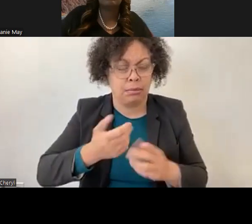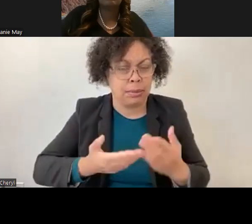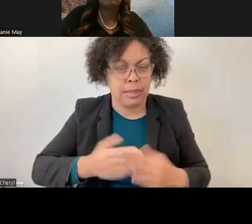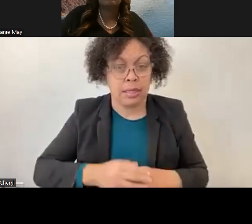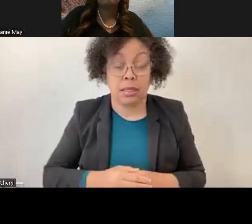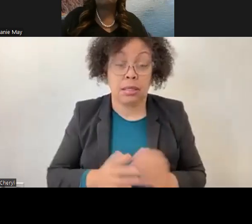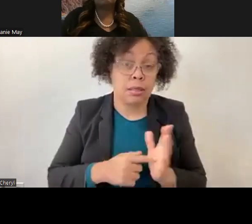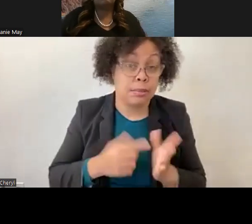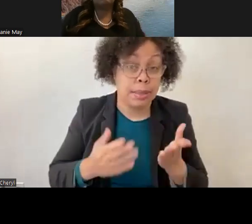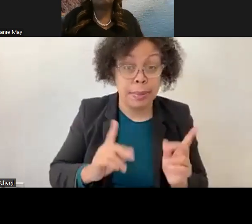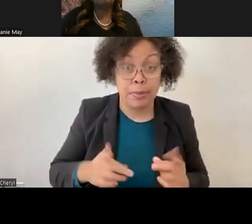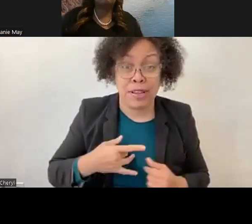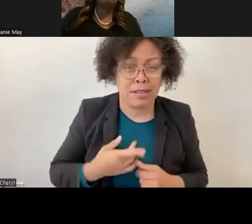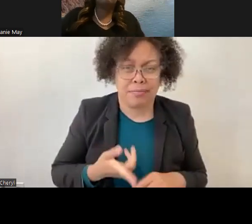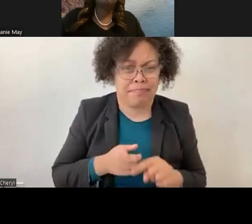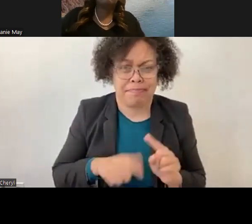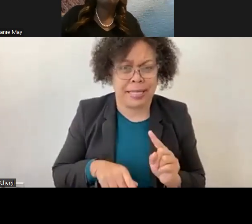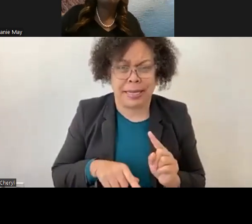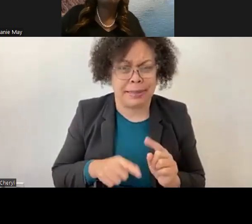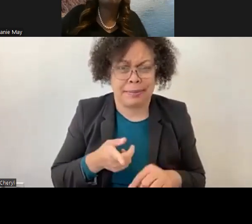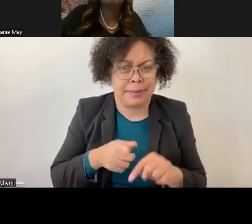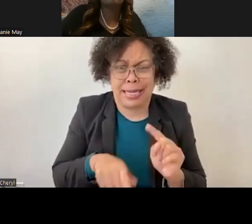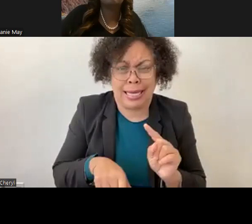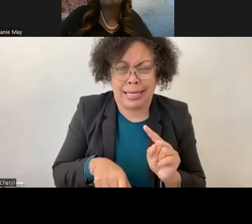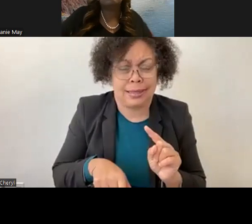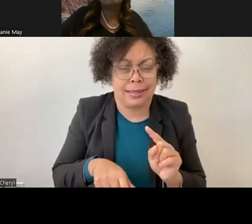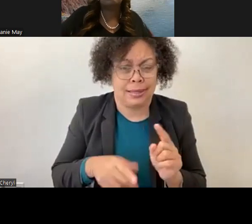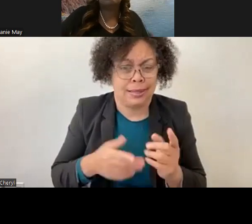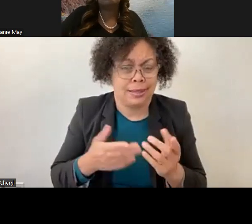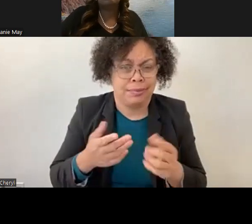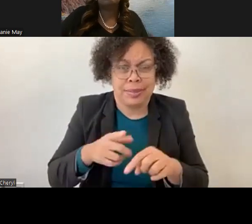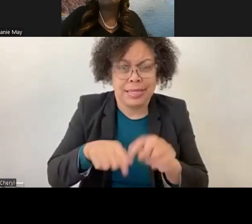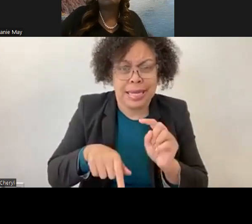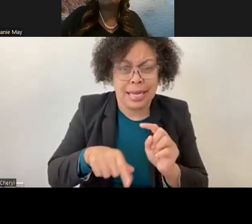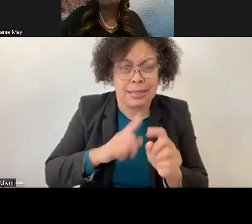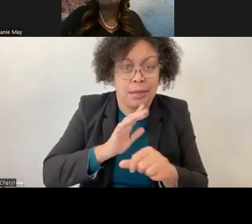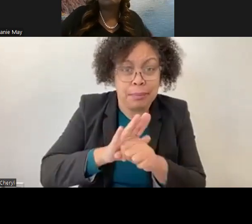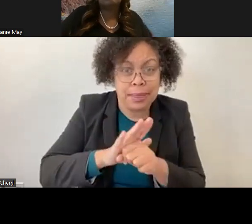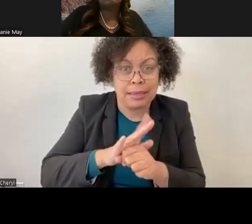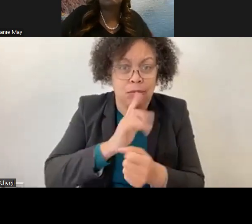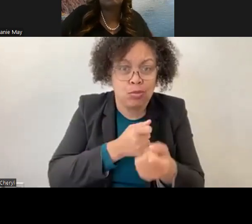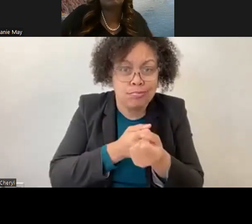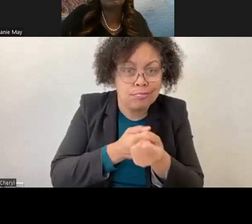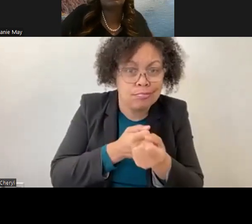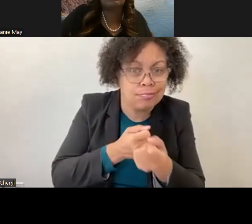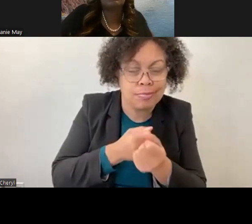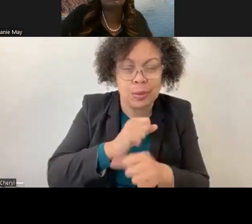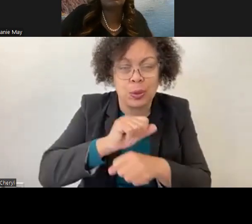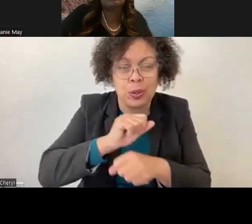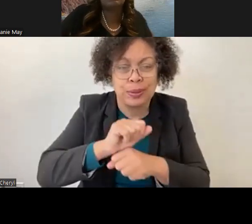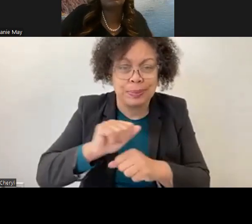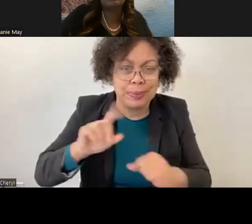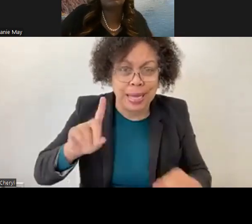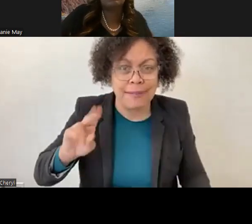they can make the sacrifice of committing to an advocacy effort because of